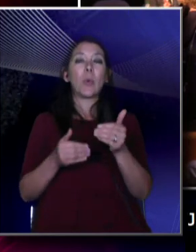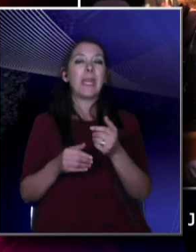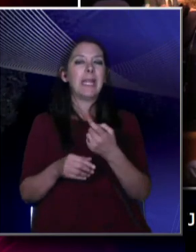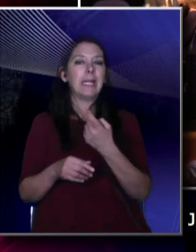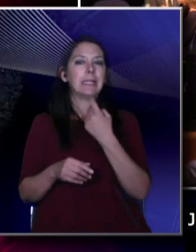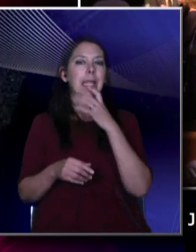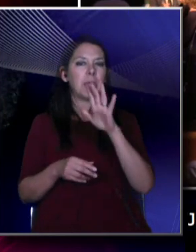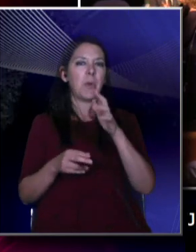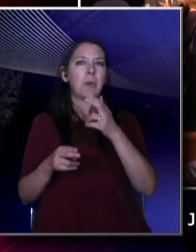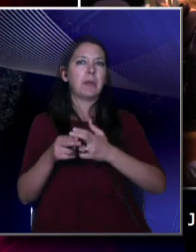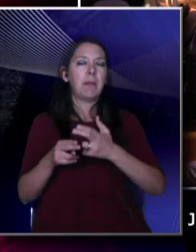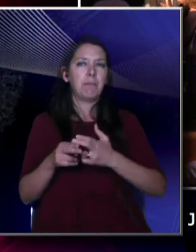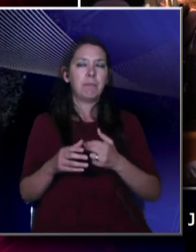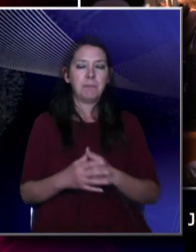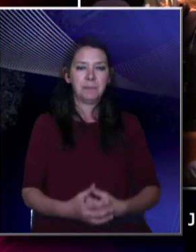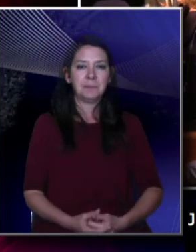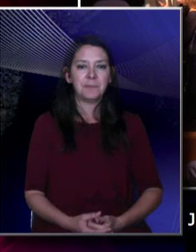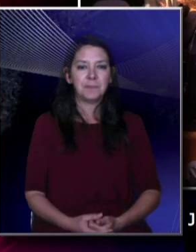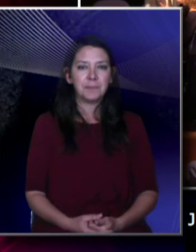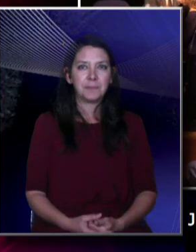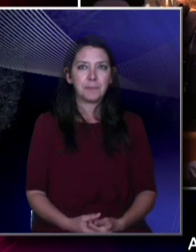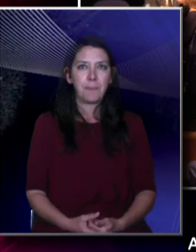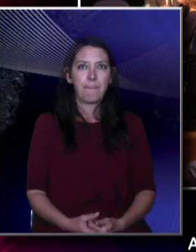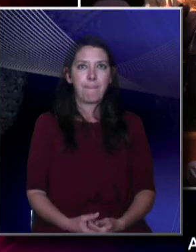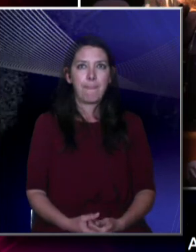are there? You got a couple of you up here? Come on up.